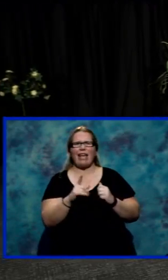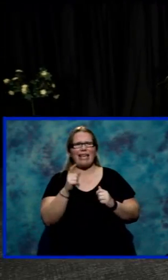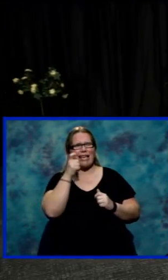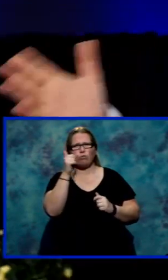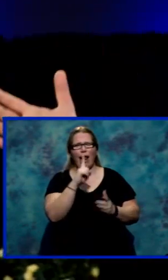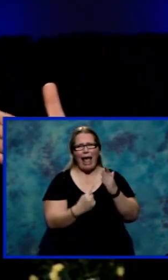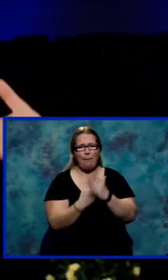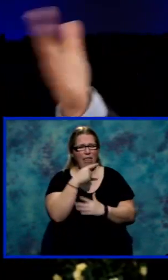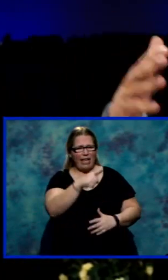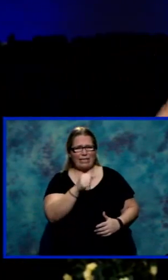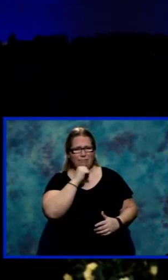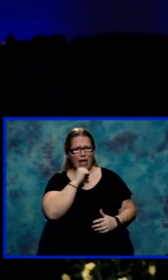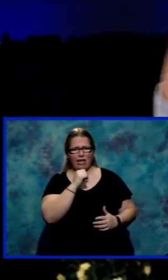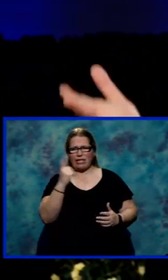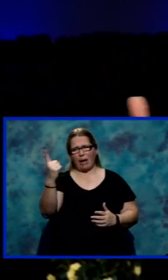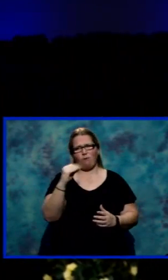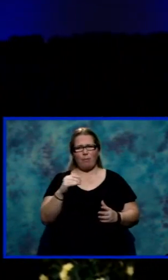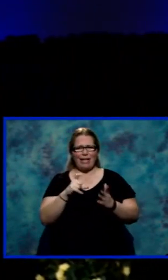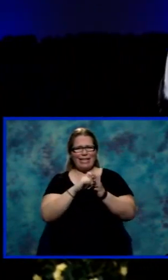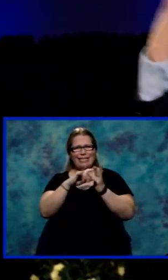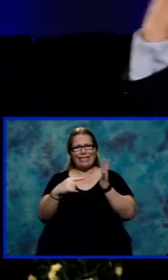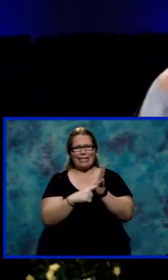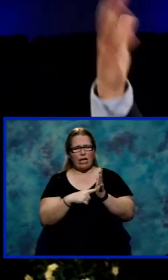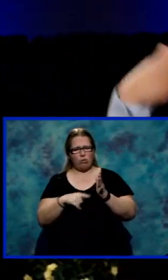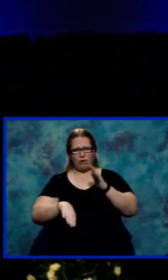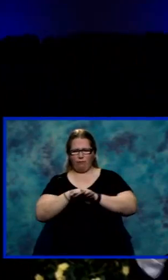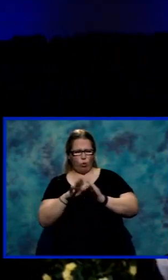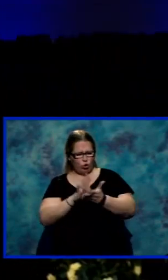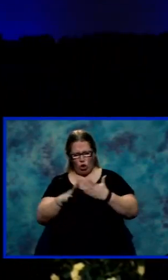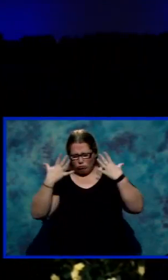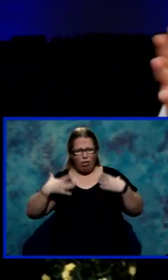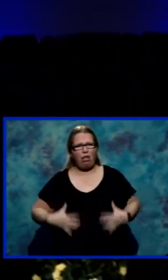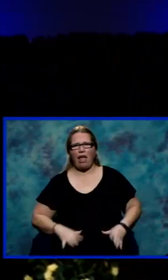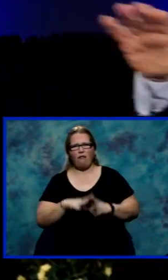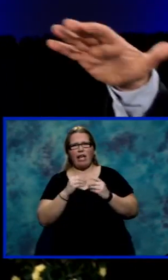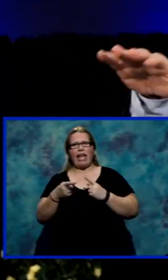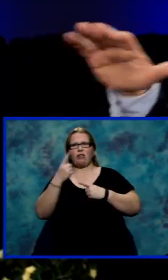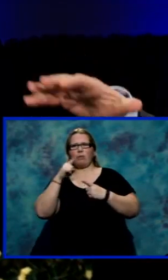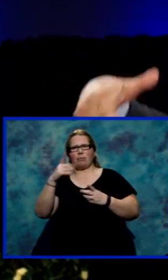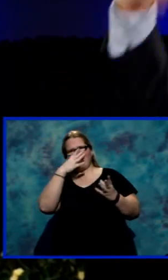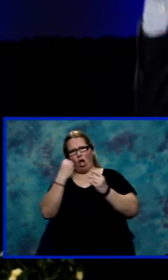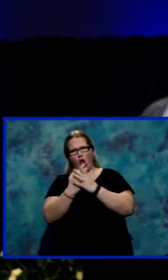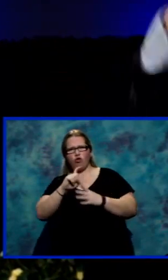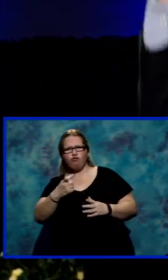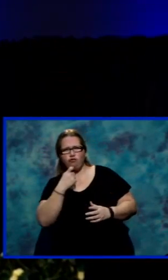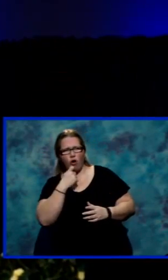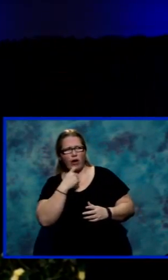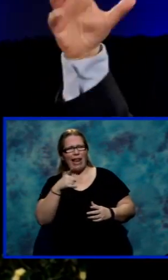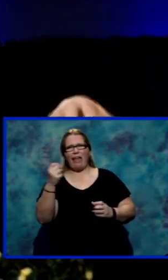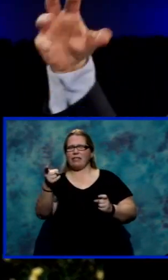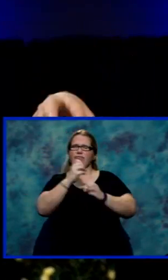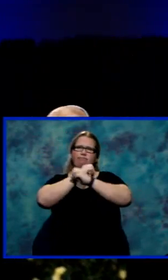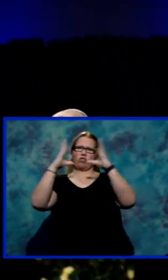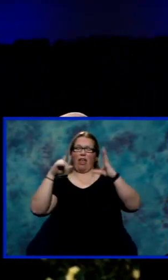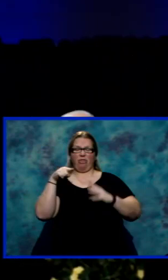happened. This man came out of the desert. He was dusty. He was full of dirt everywhere. He told me he'd been sleeping on a rock and he had this kind of vision.